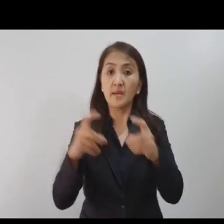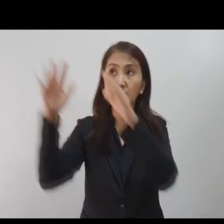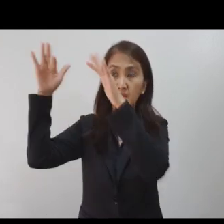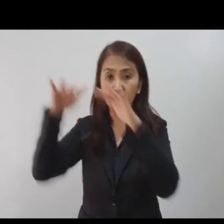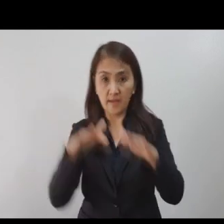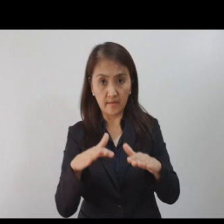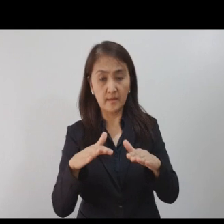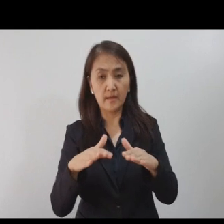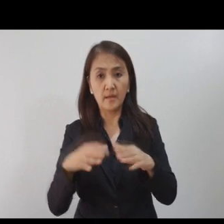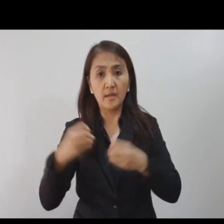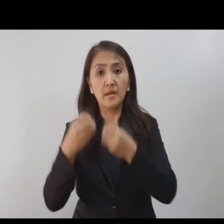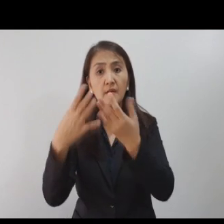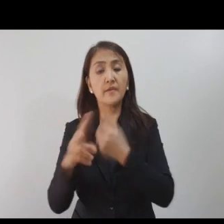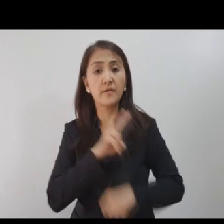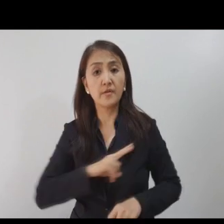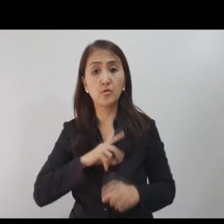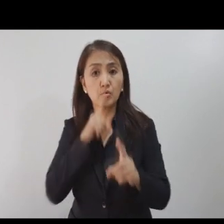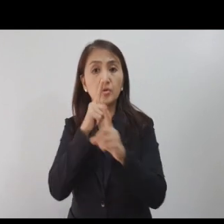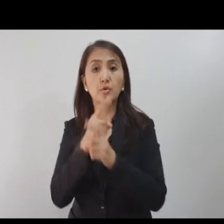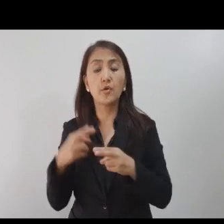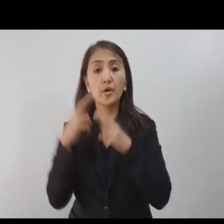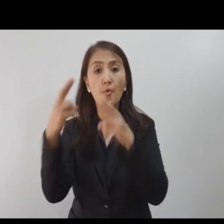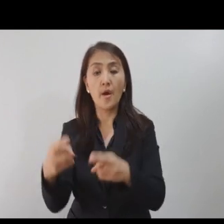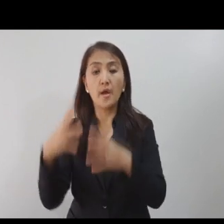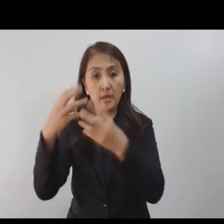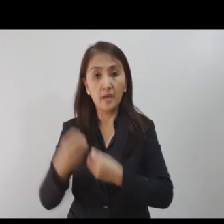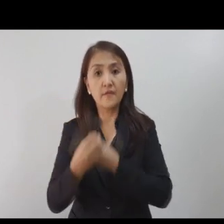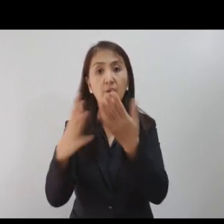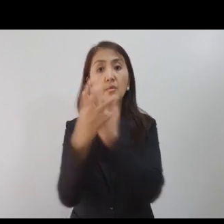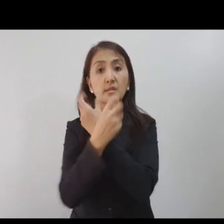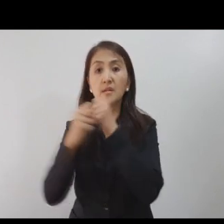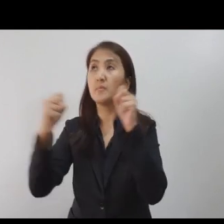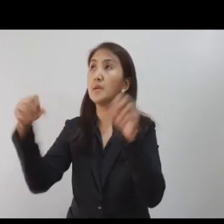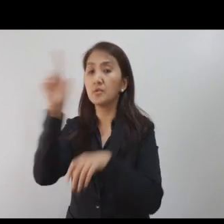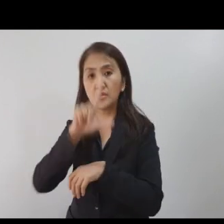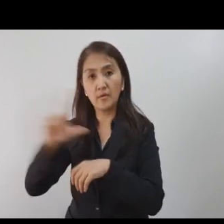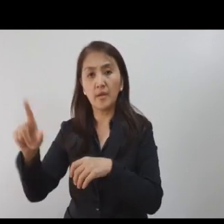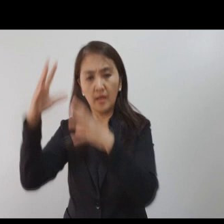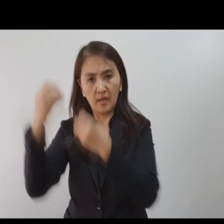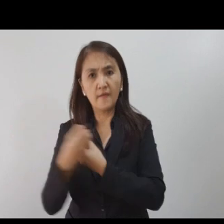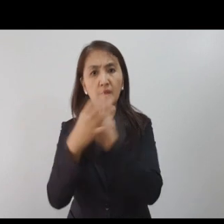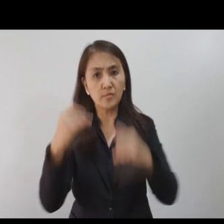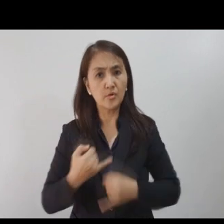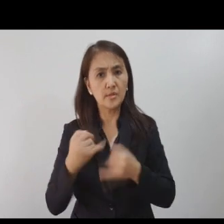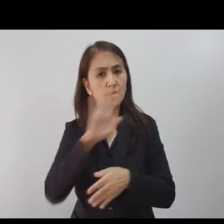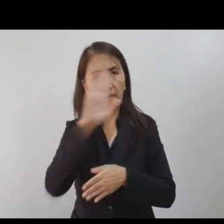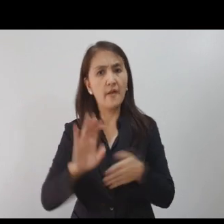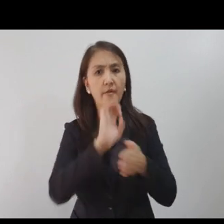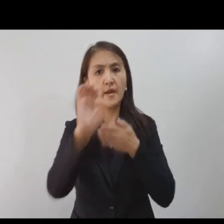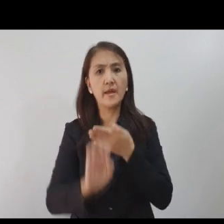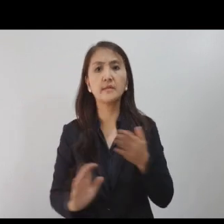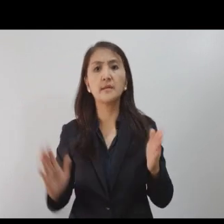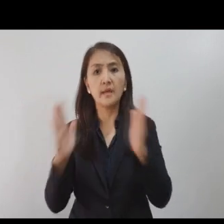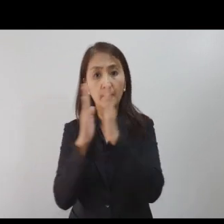gift descend. Give them virtue's sure reward, give them your salvation, Lord. Give them joys that